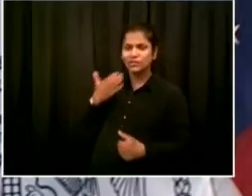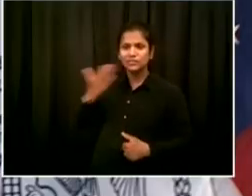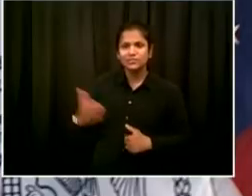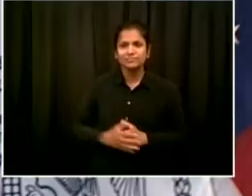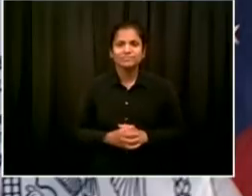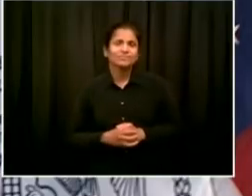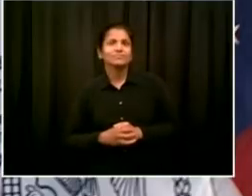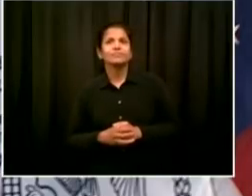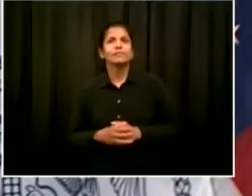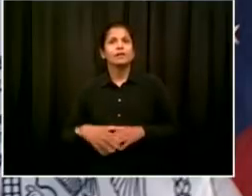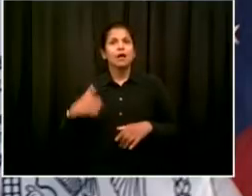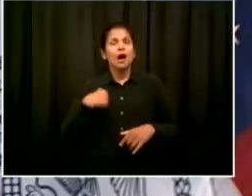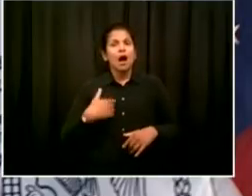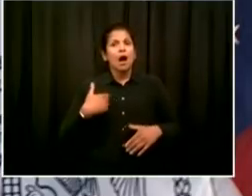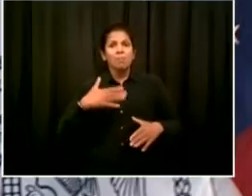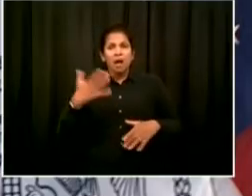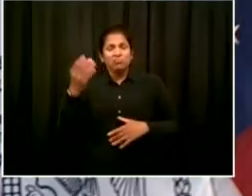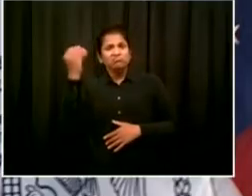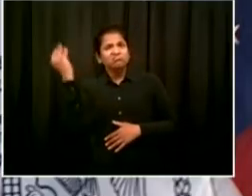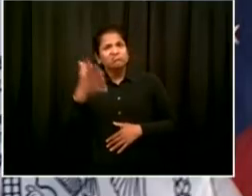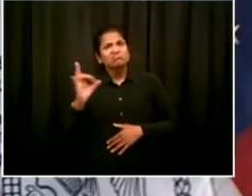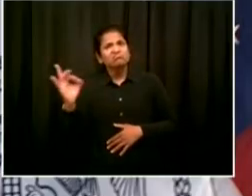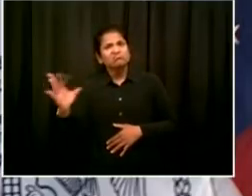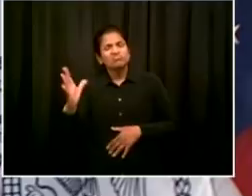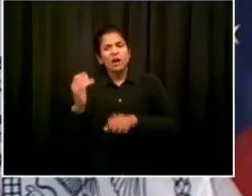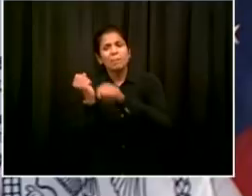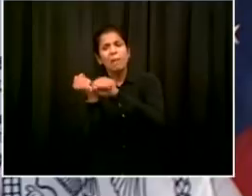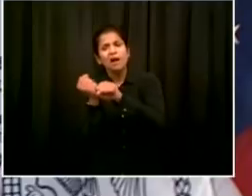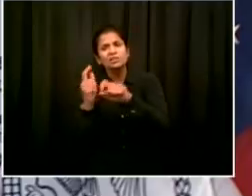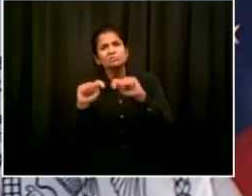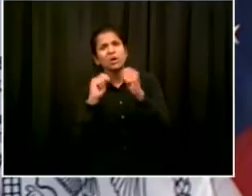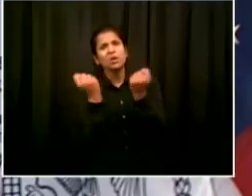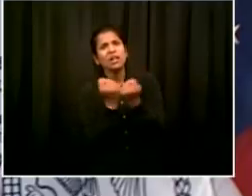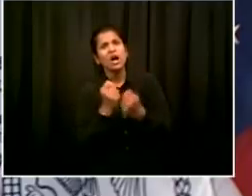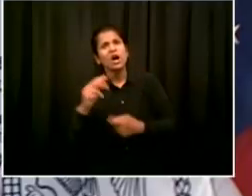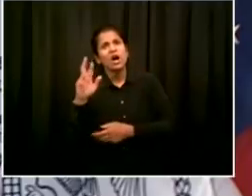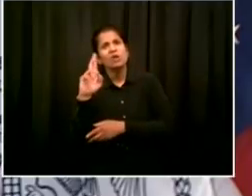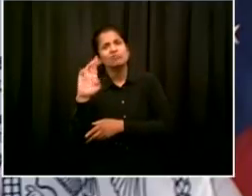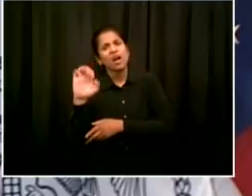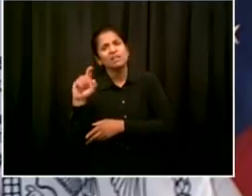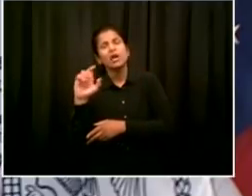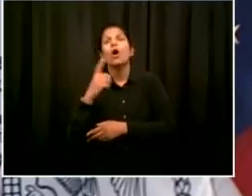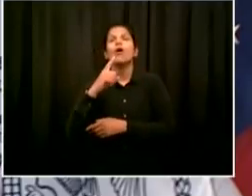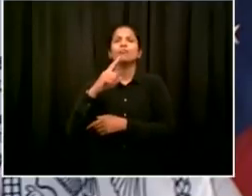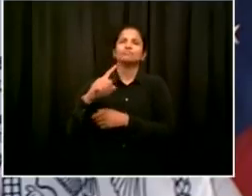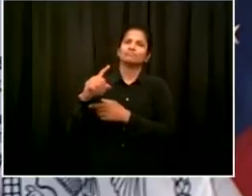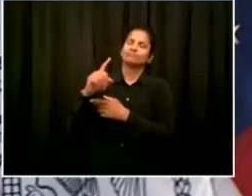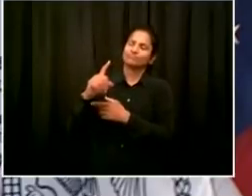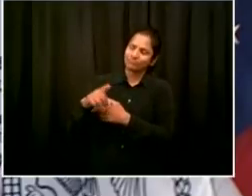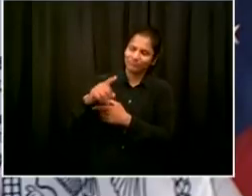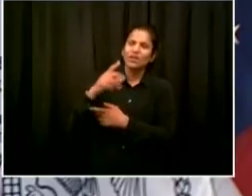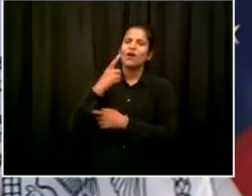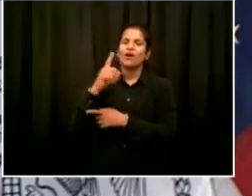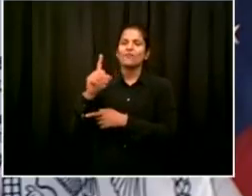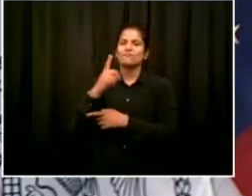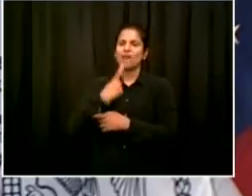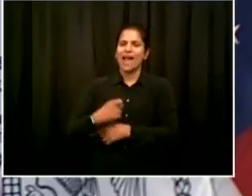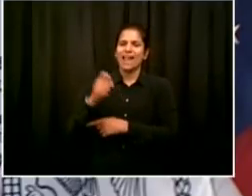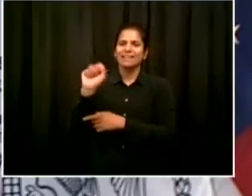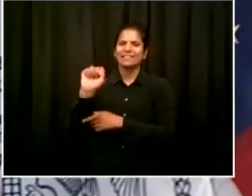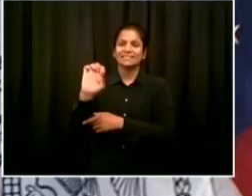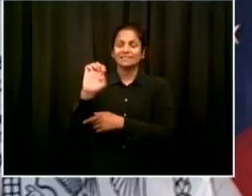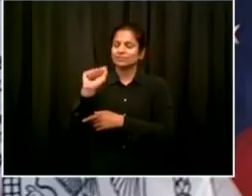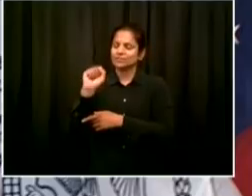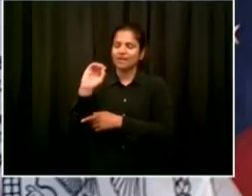I'm surprised that you've been able to smile this morning. Yes, Henry, first of all, it's a damn good game. So as a baseball fan, I will just say